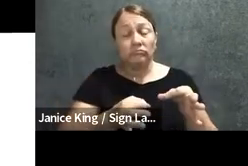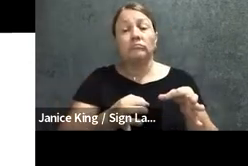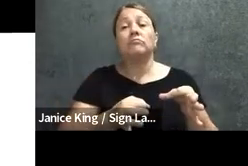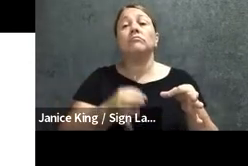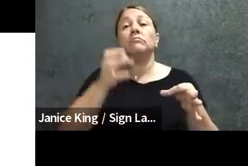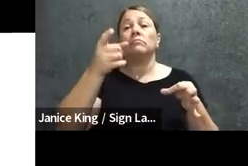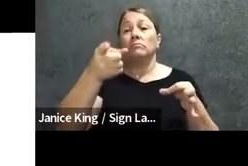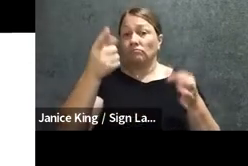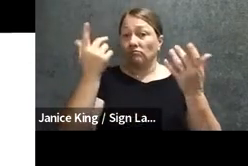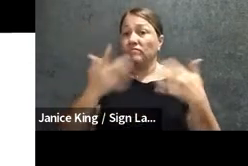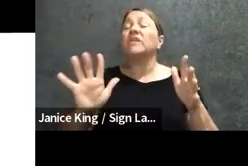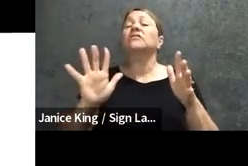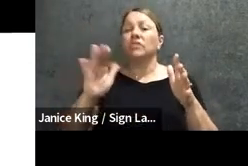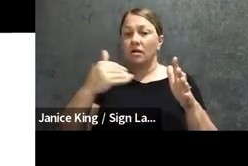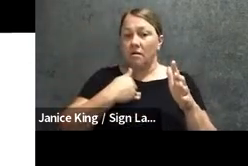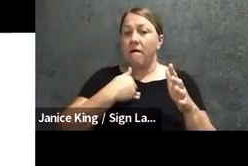right to sue notice.